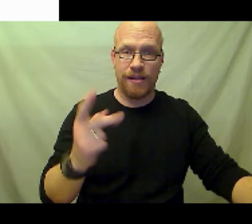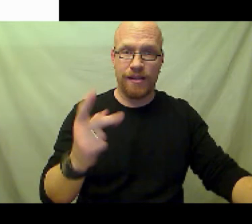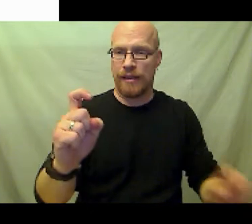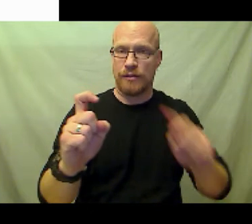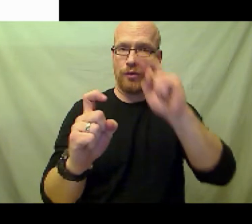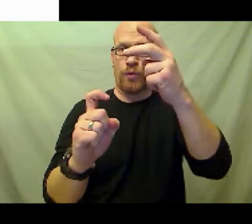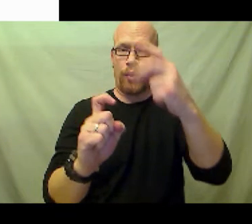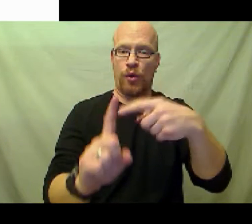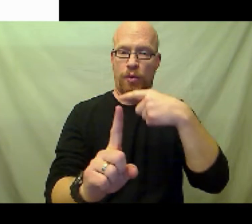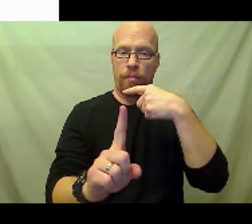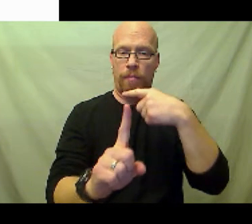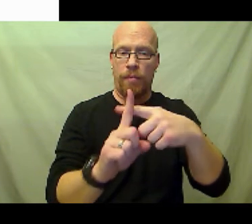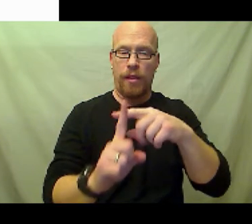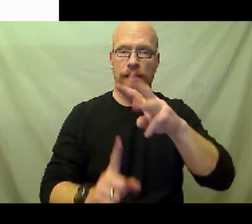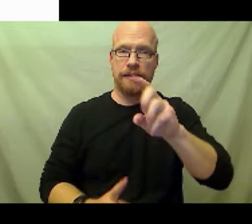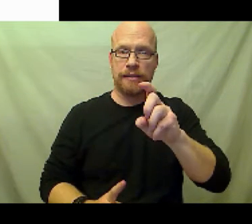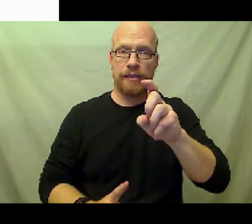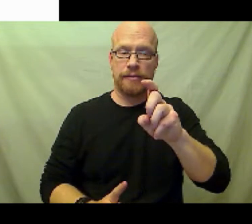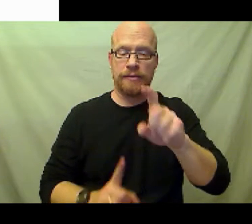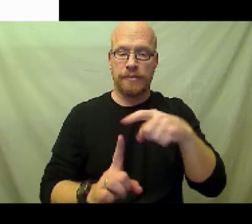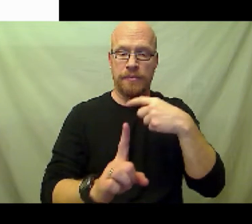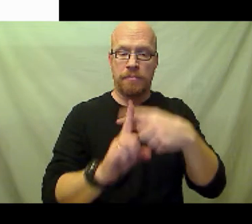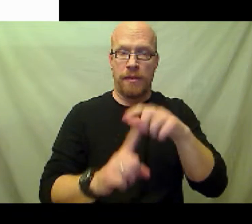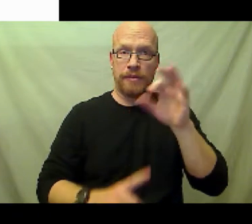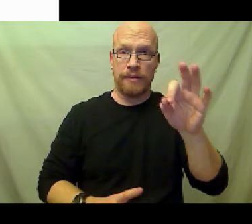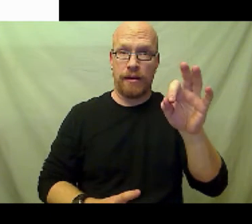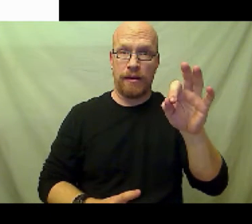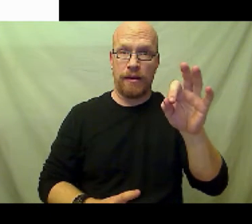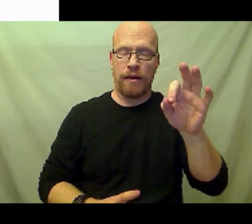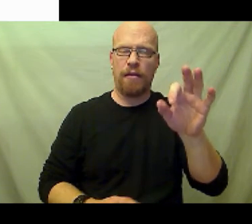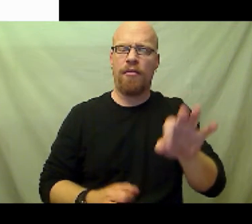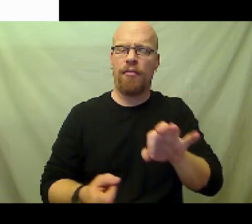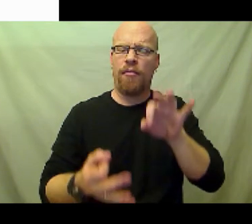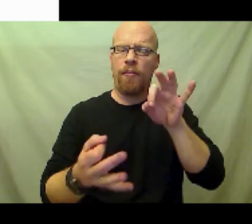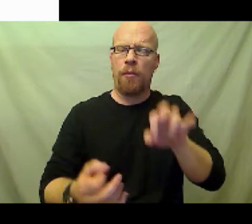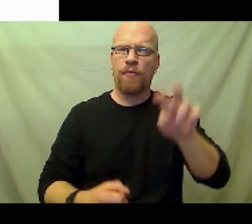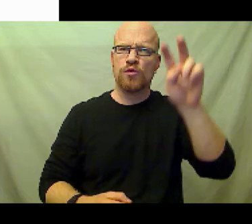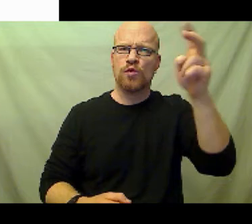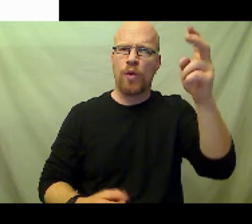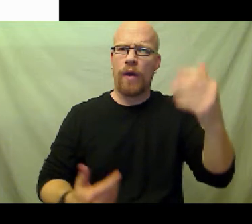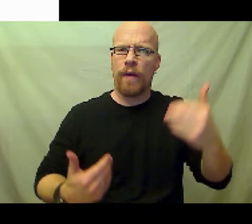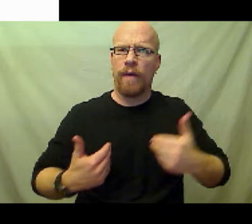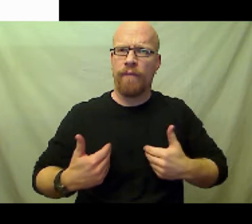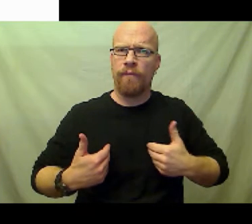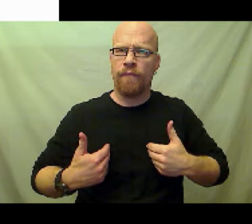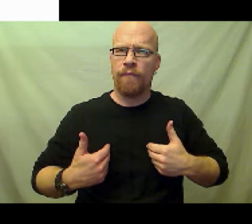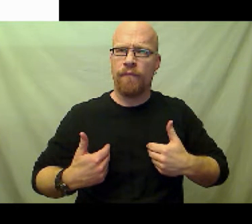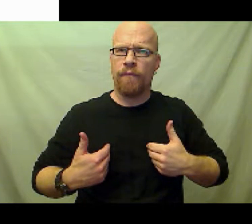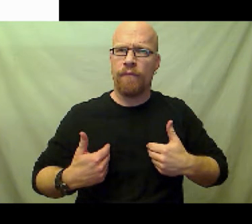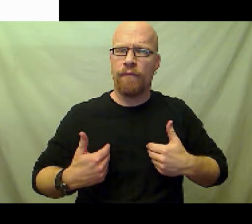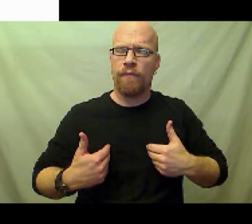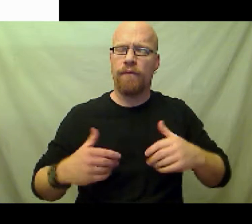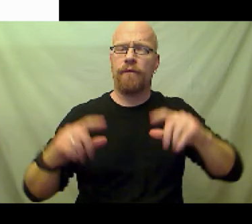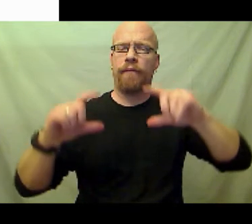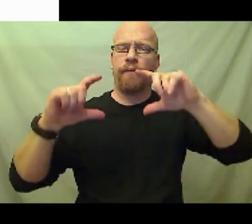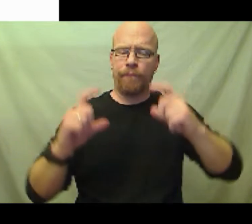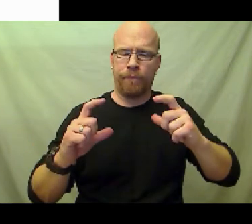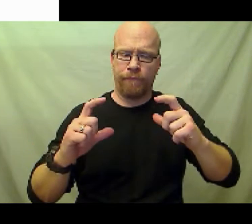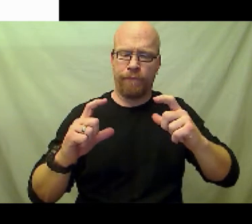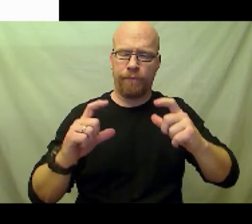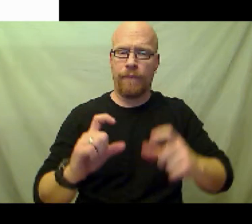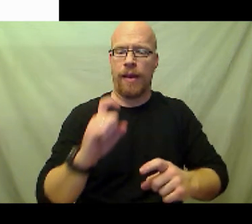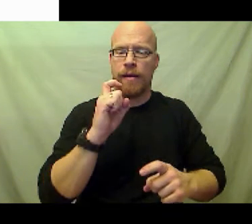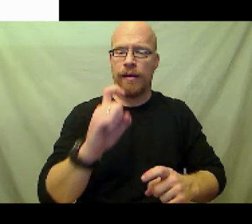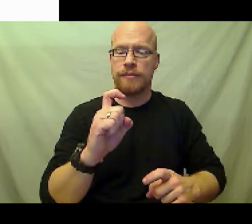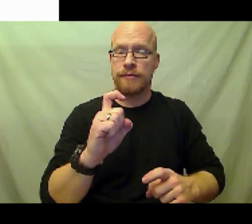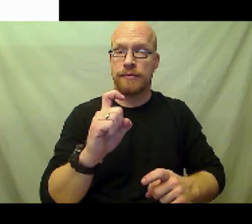Okay, now x squared plus 6x plus 9, that's a perfect square trinomial. There's an answer for